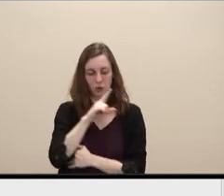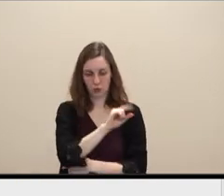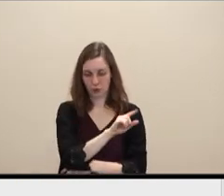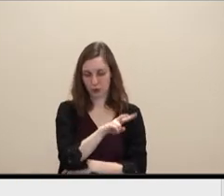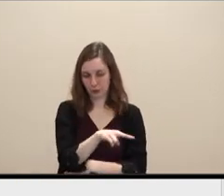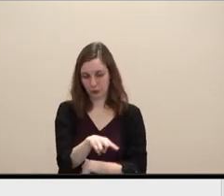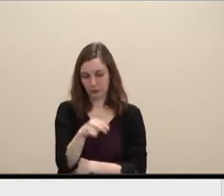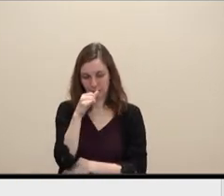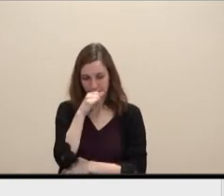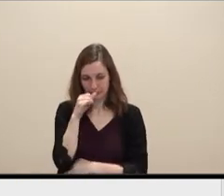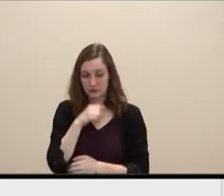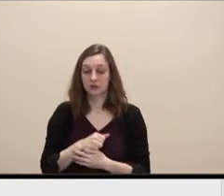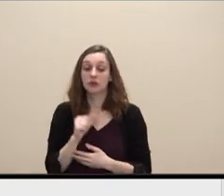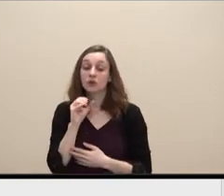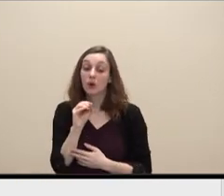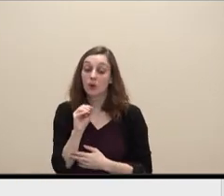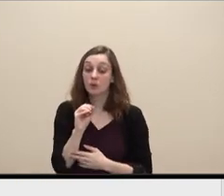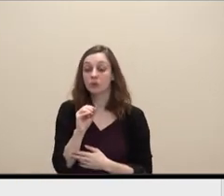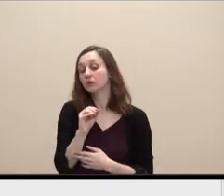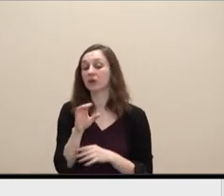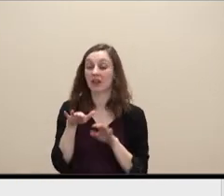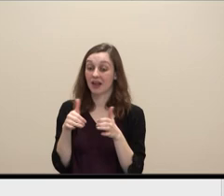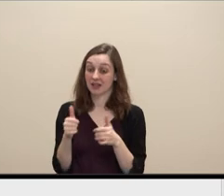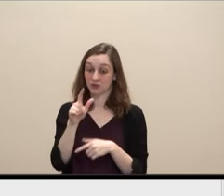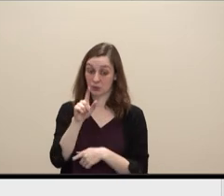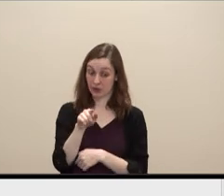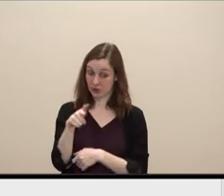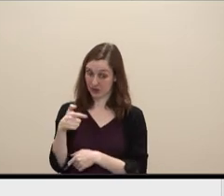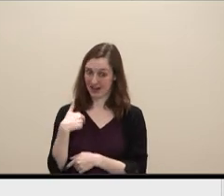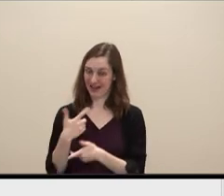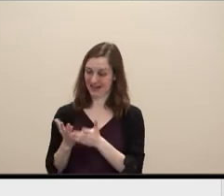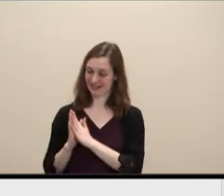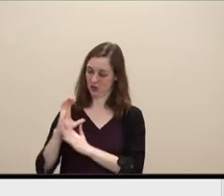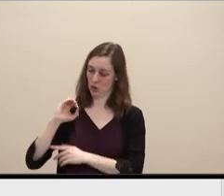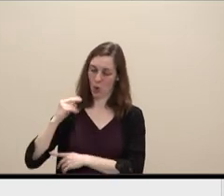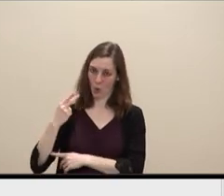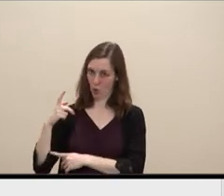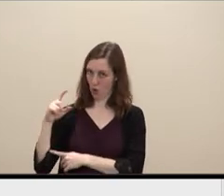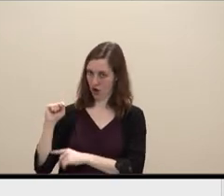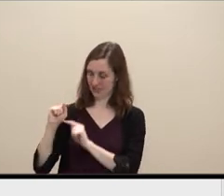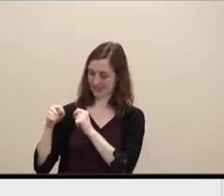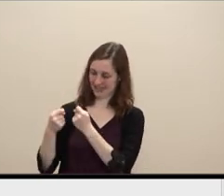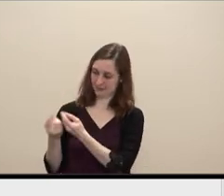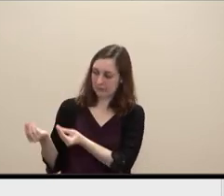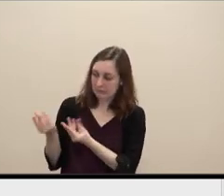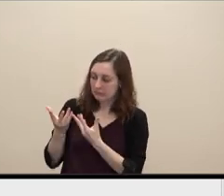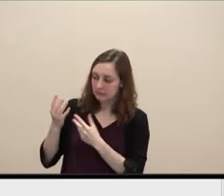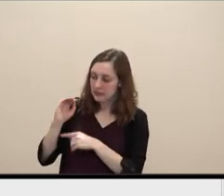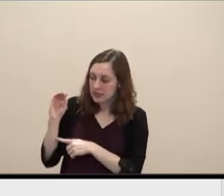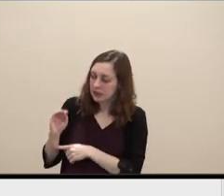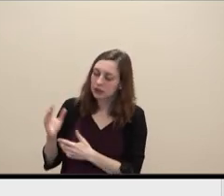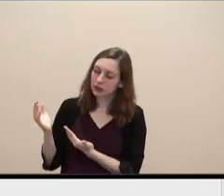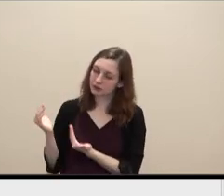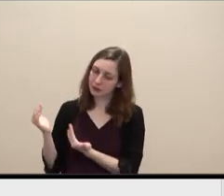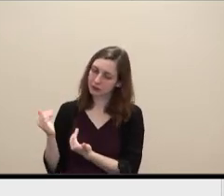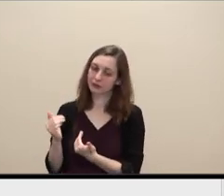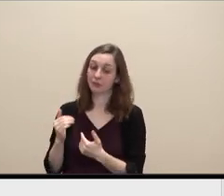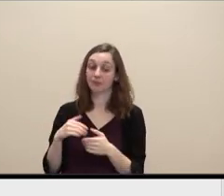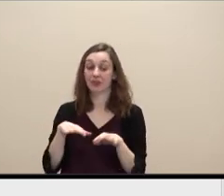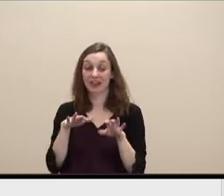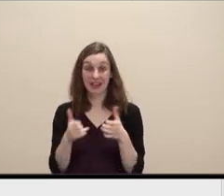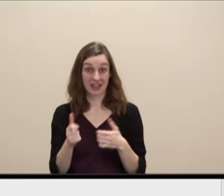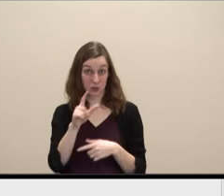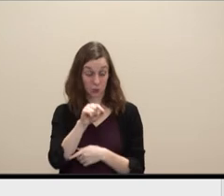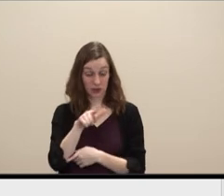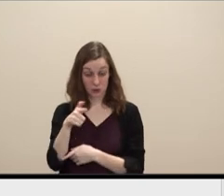2021 asked the cohort teams to give me some statistics. So of the class of